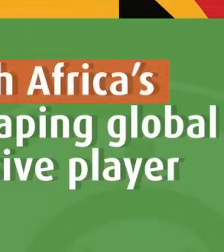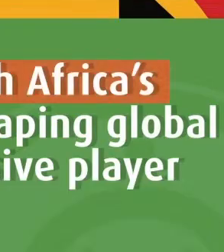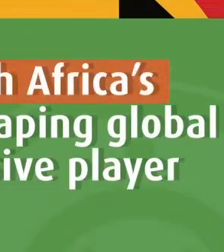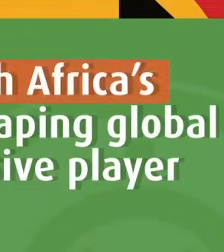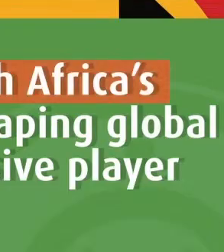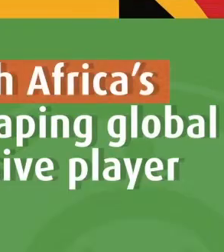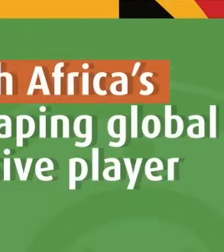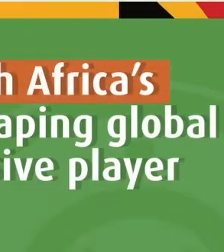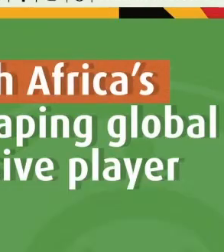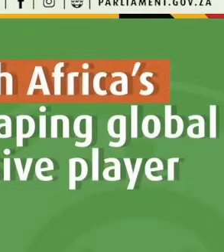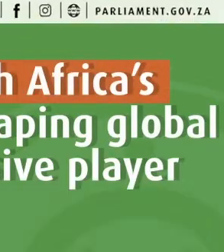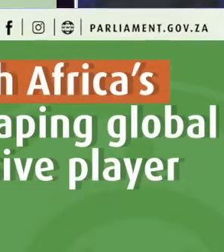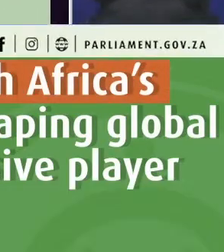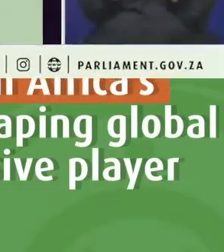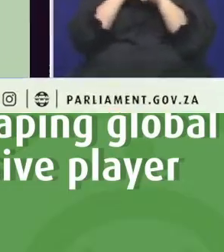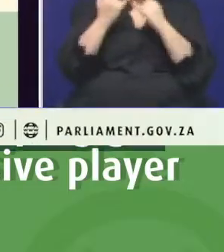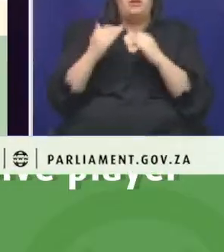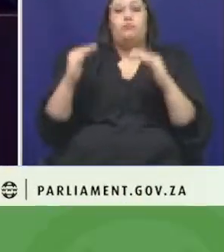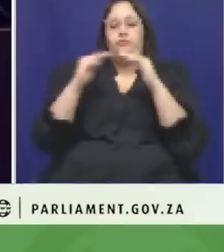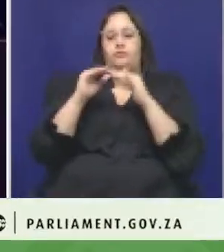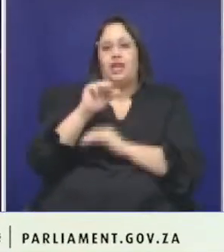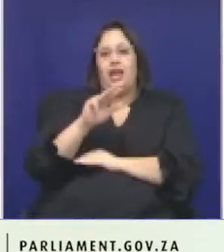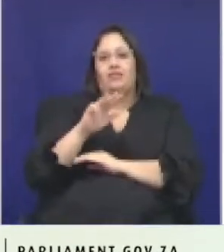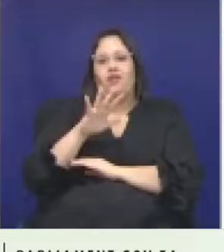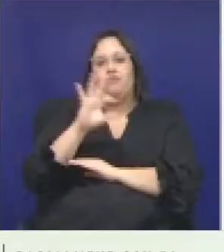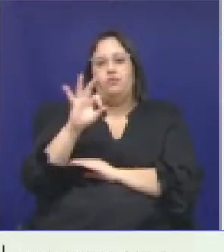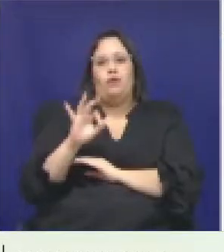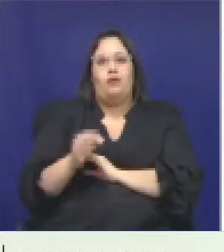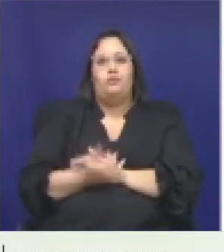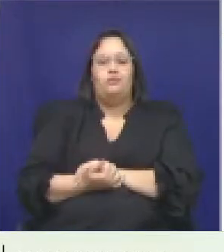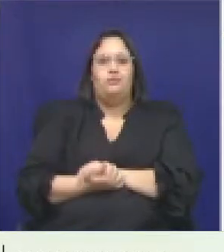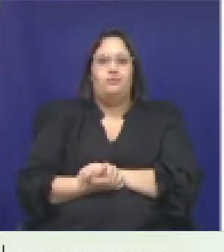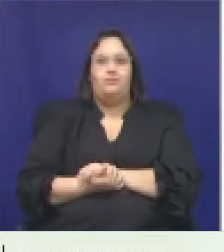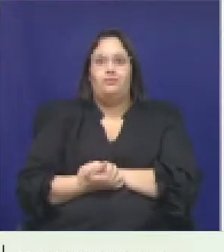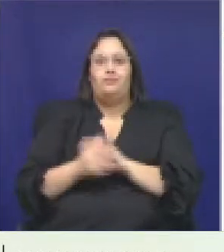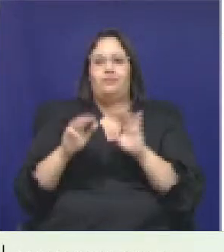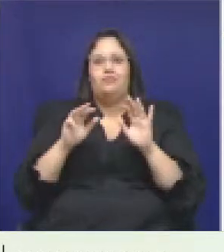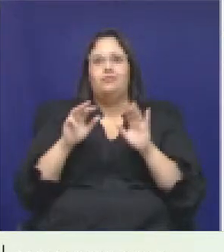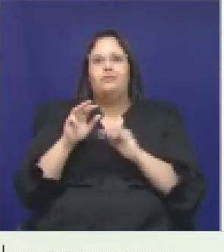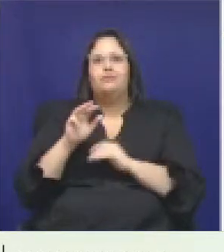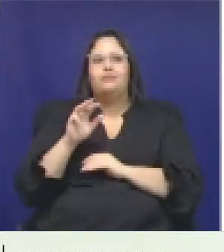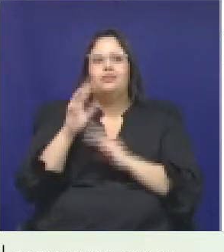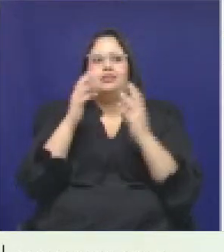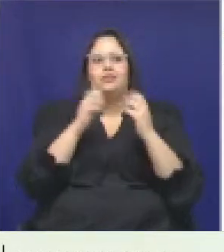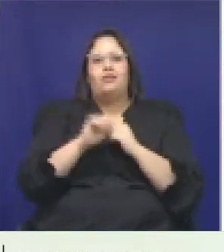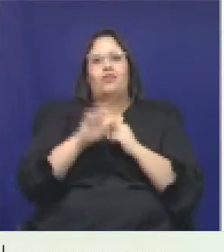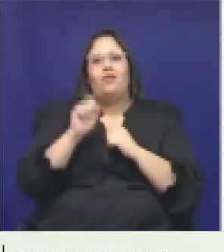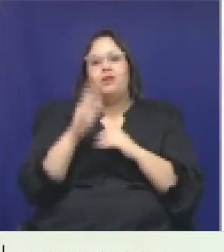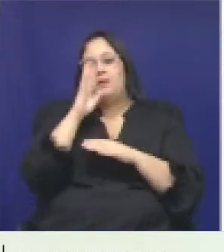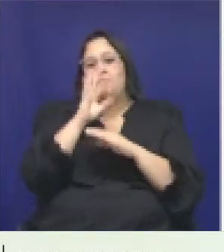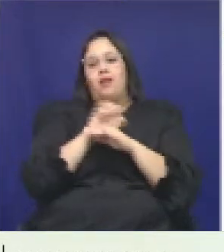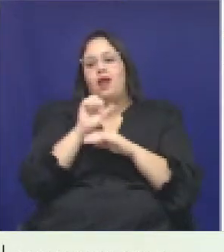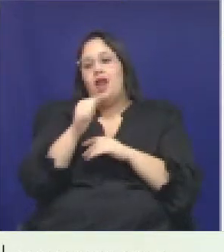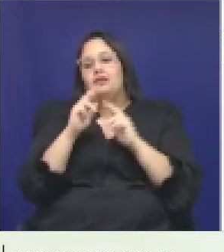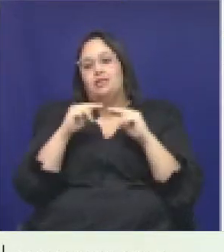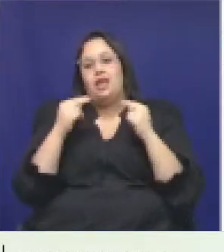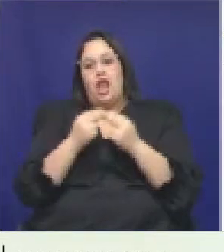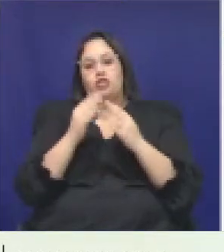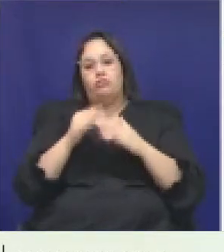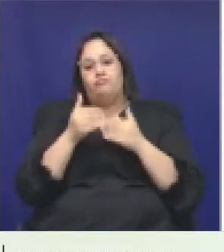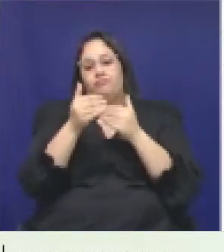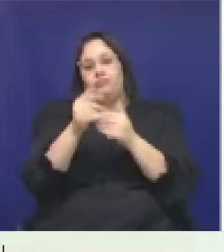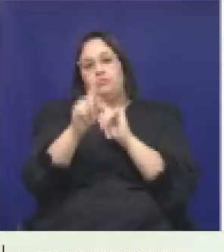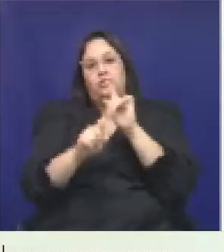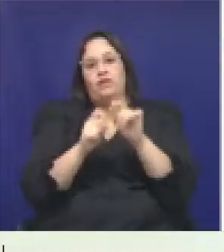and the international standard is 95%. As Stats SA plans their next national census for 2031,